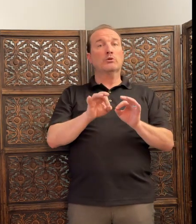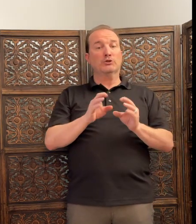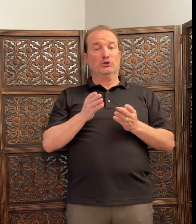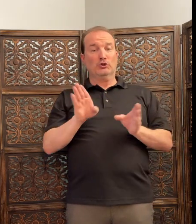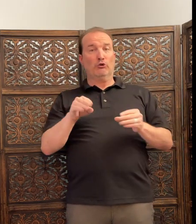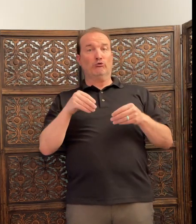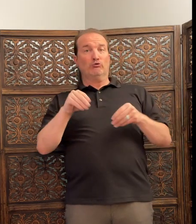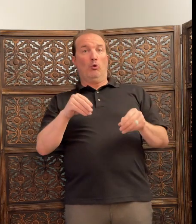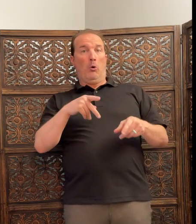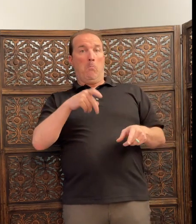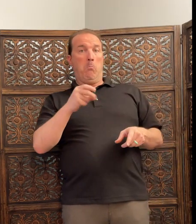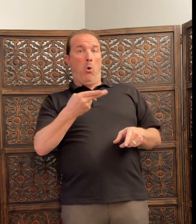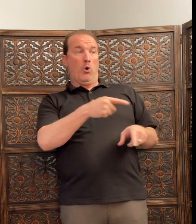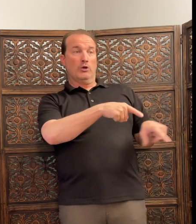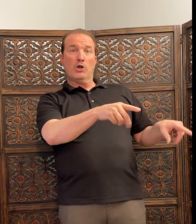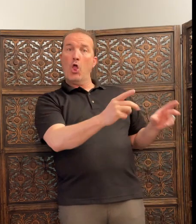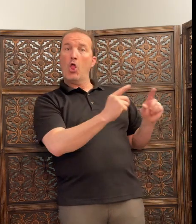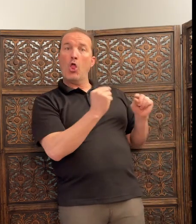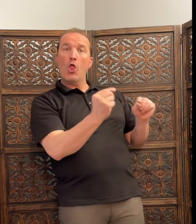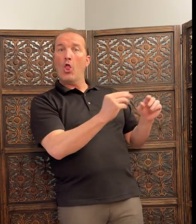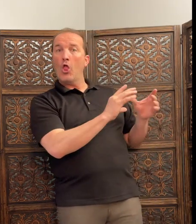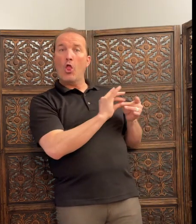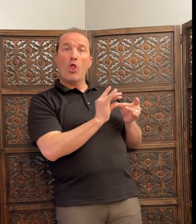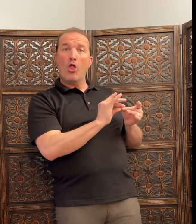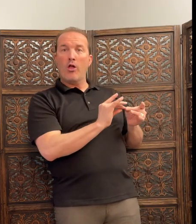her away from the general store porch.